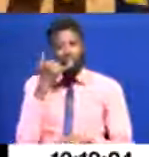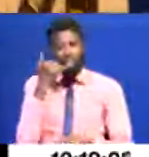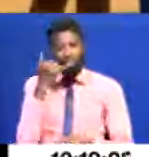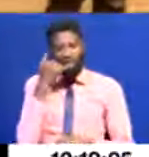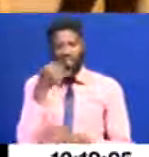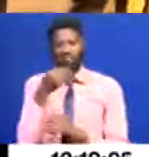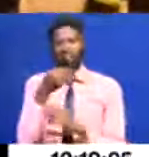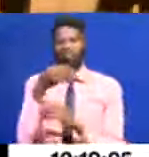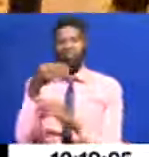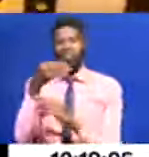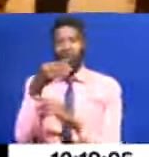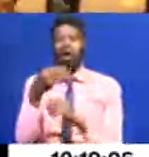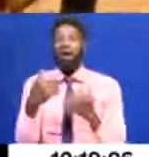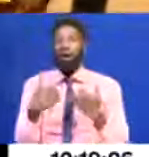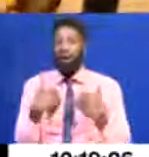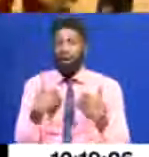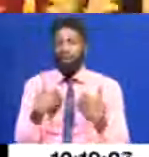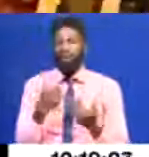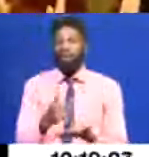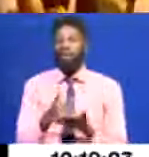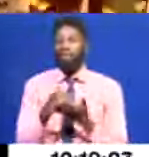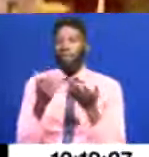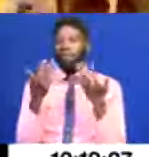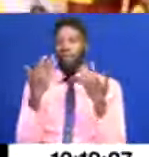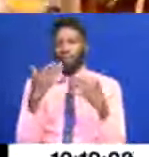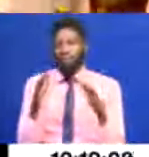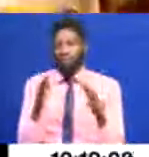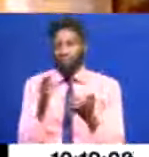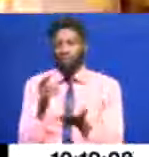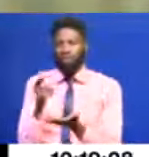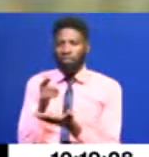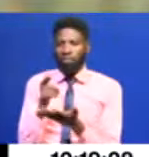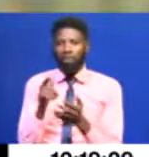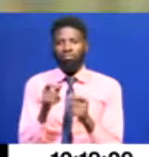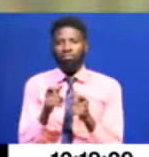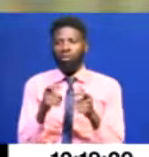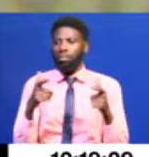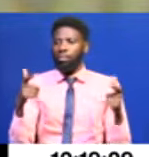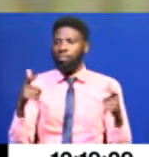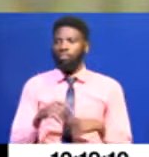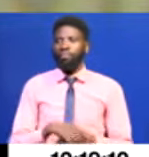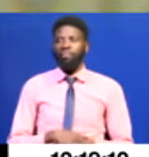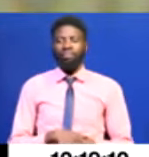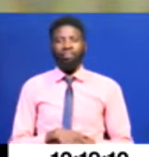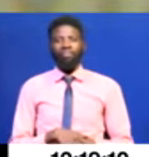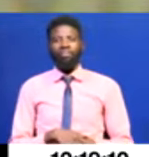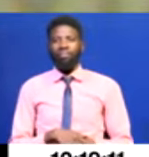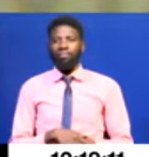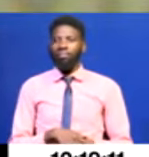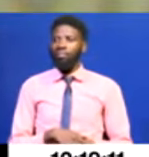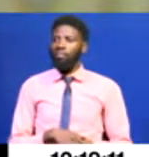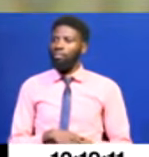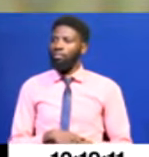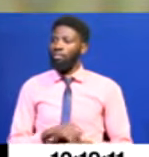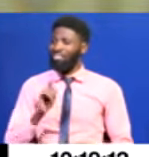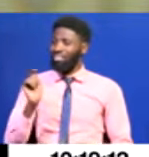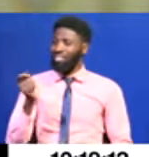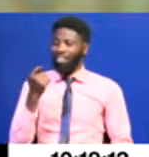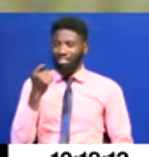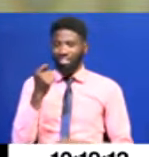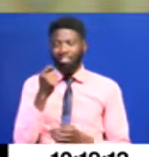high-end equipment has helped in widening the scope of filmmaking. The film industry in Kenya has the potential of